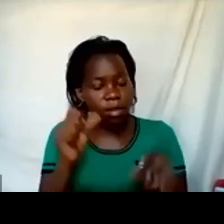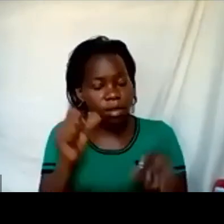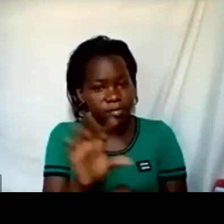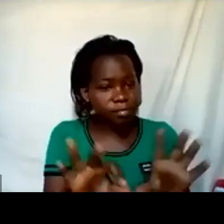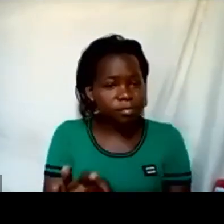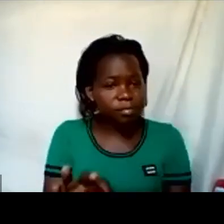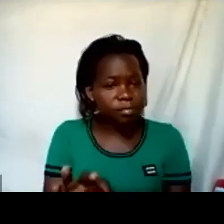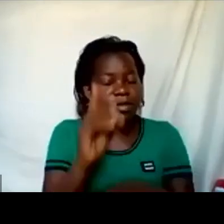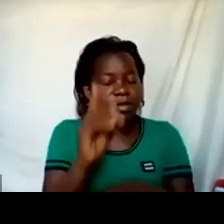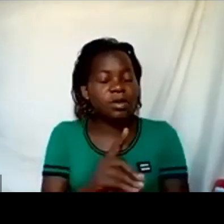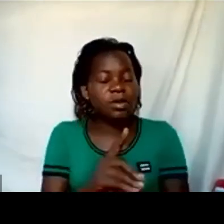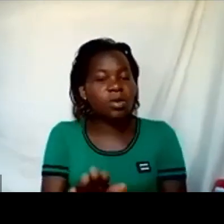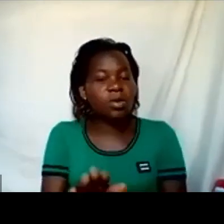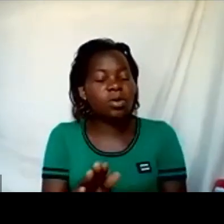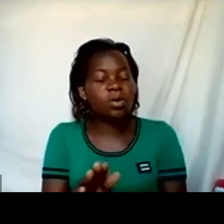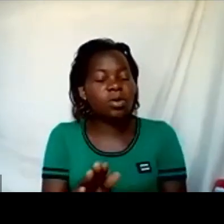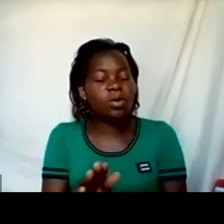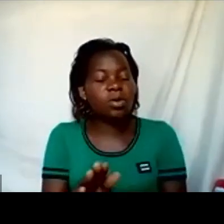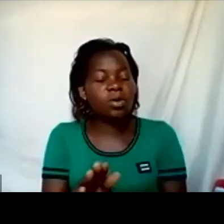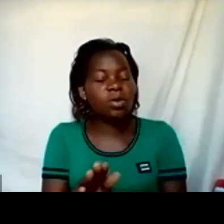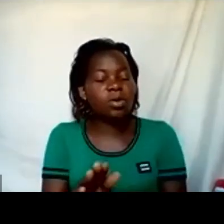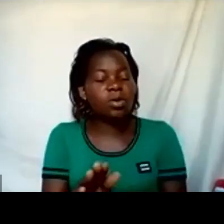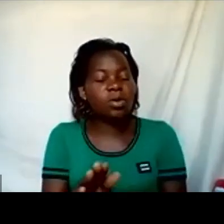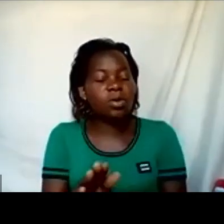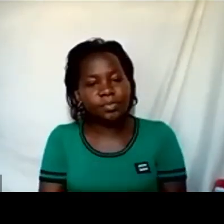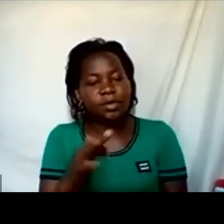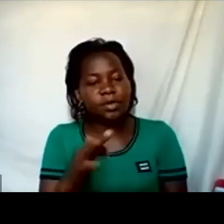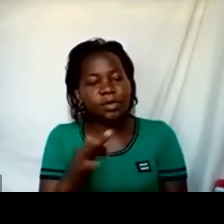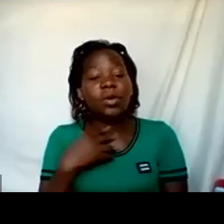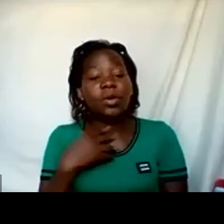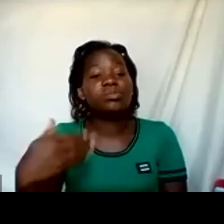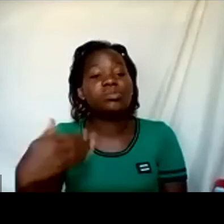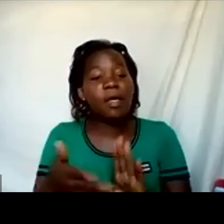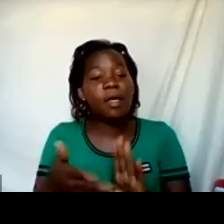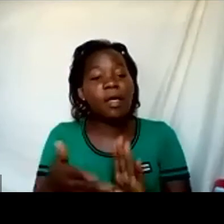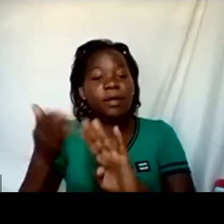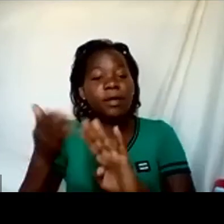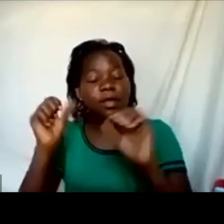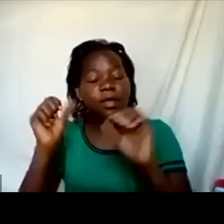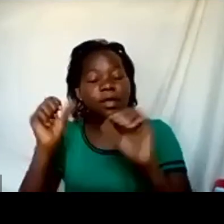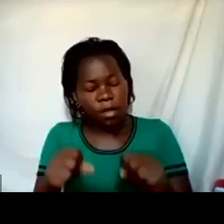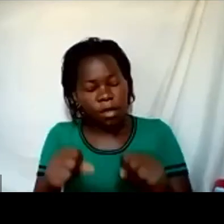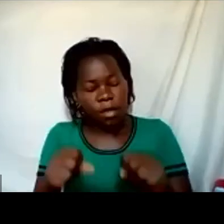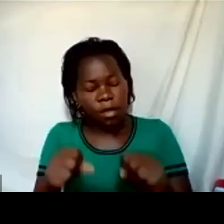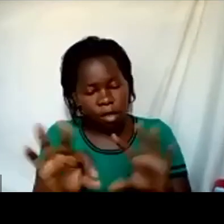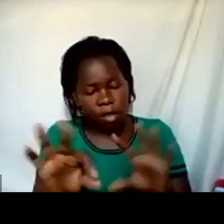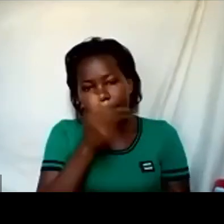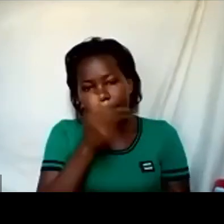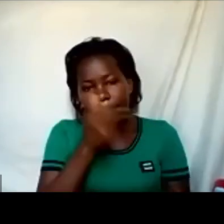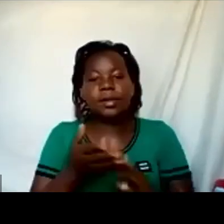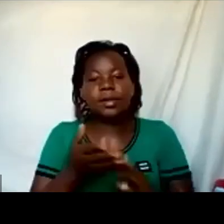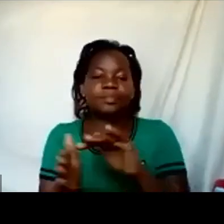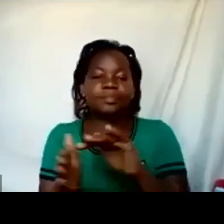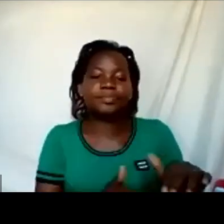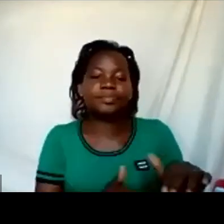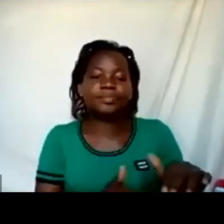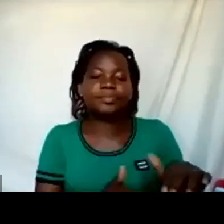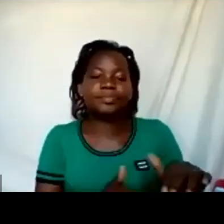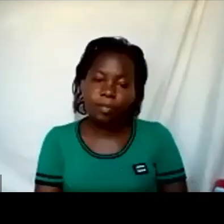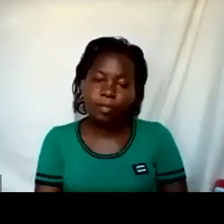these individuals, especially if you need to move very quickly and very fast. Next one is Mackenzie. My name is Mackenzie, founder